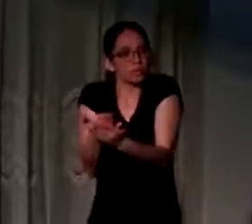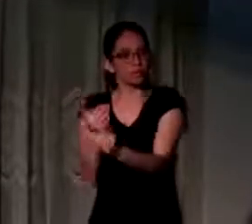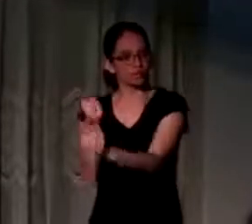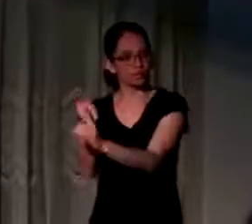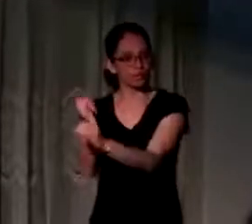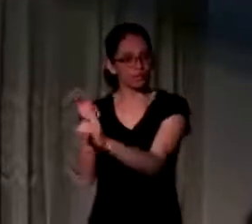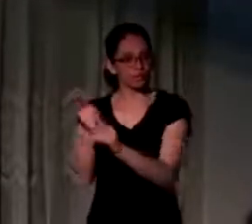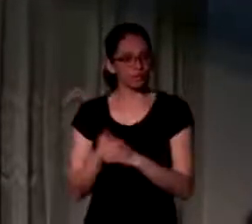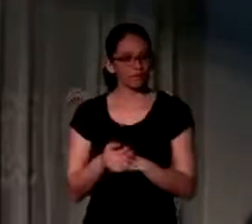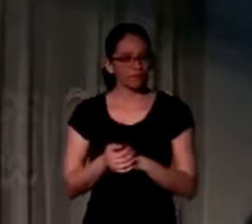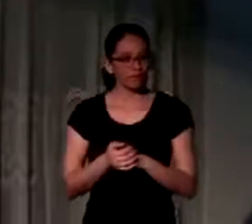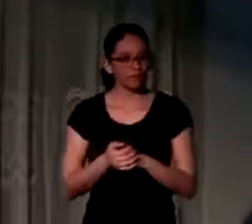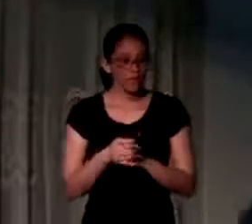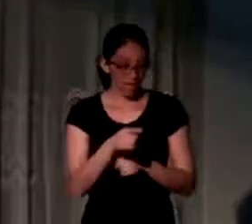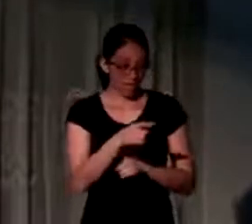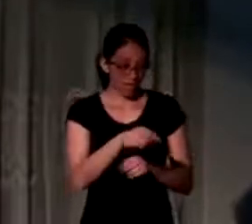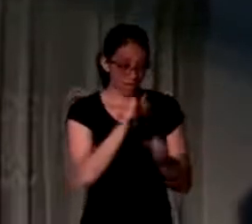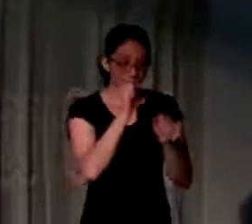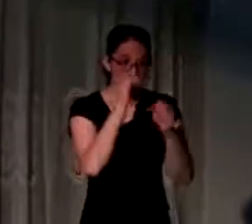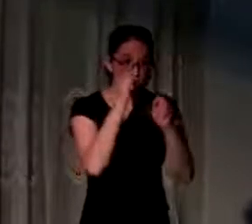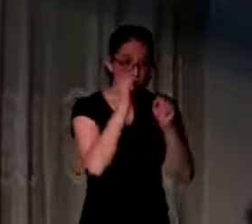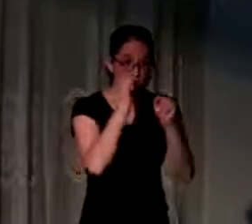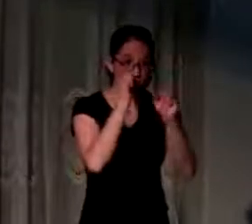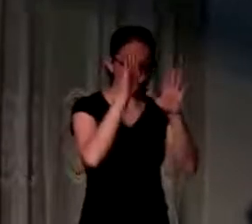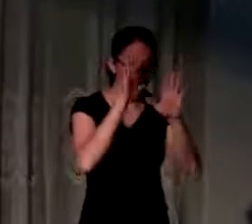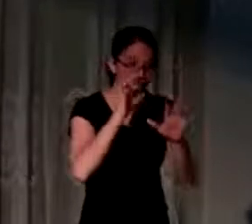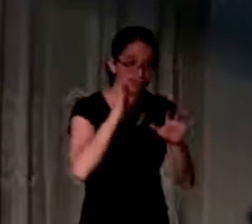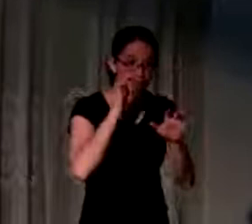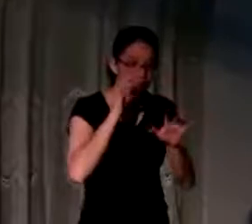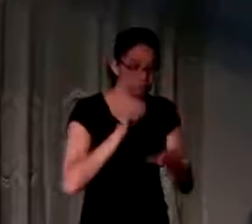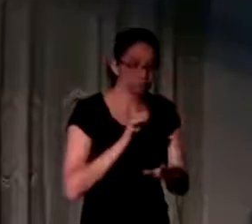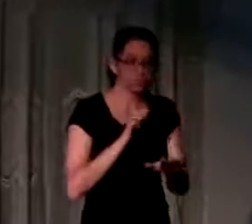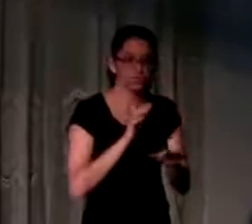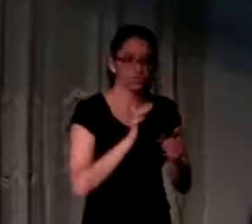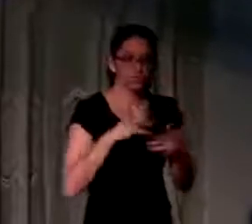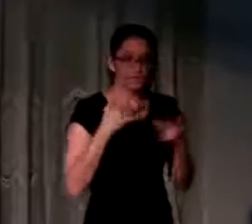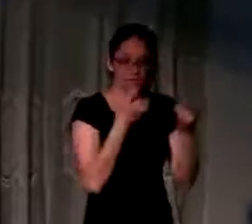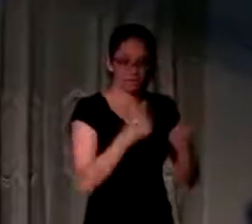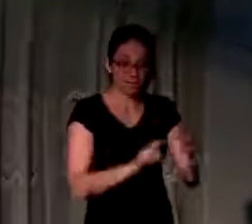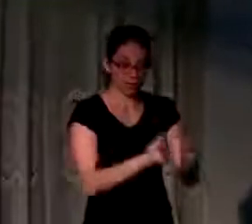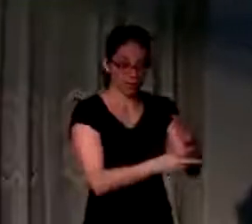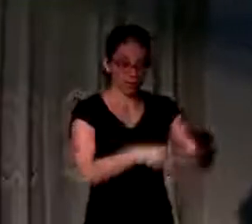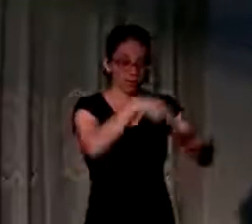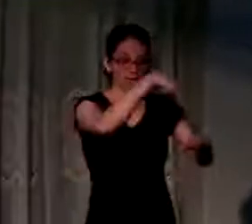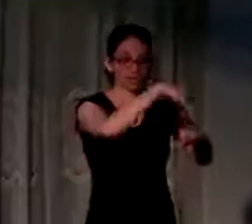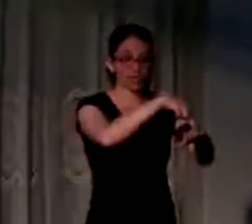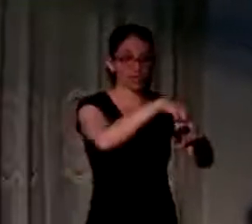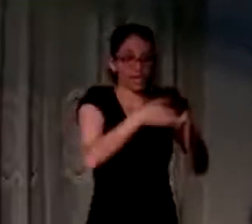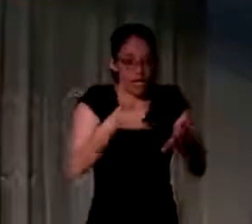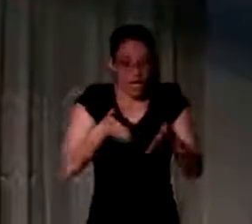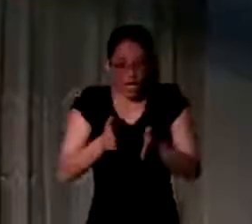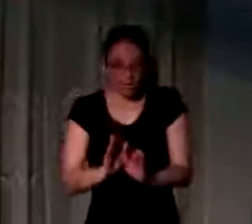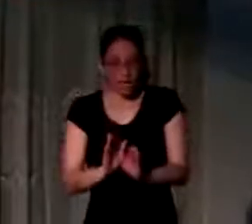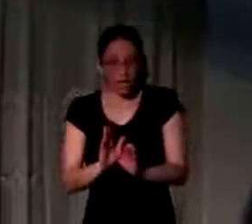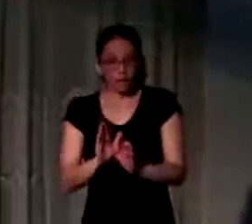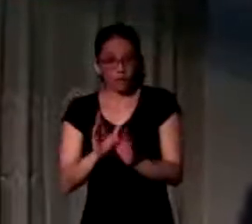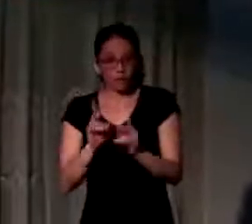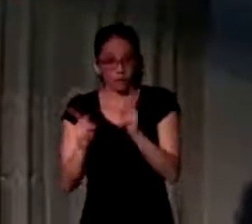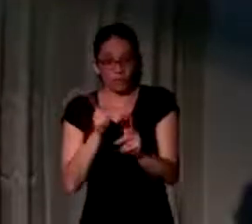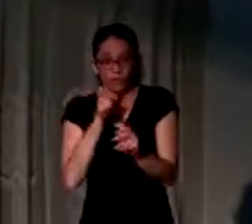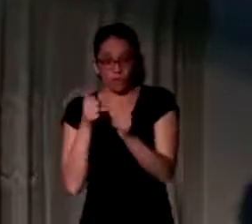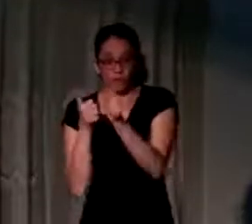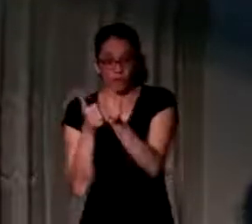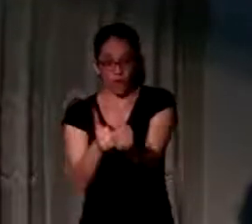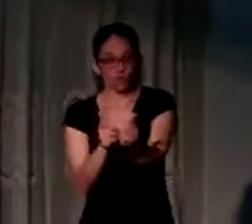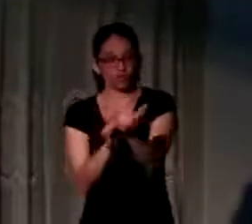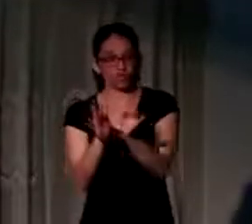This stunning event empowered the Jesus worshipers from that point on to become bold proclaimers of truth, even